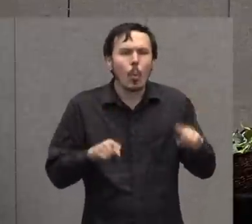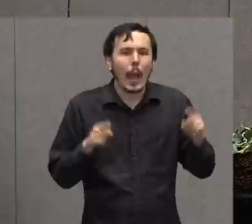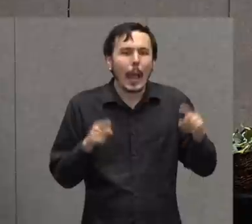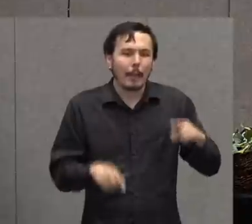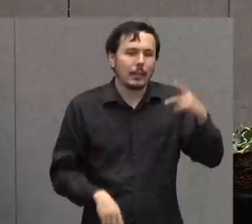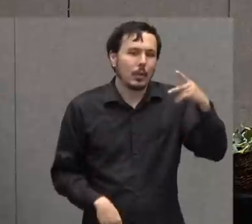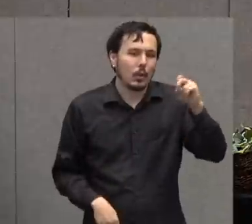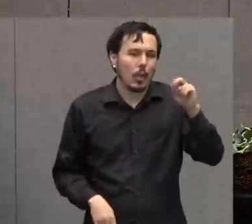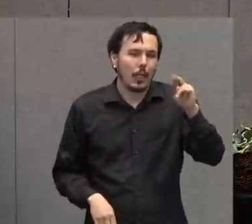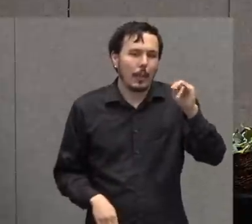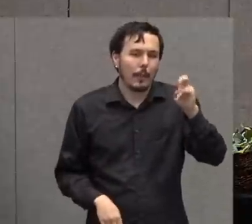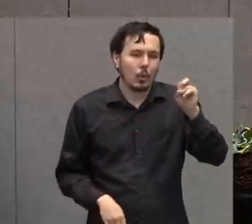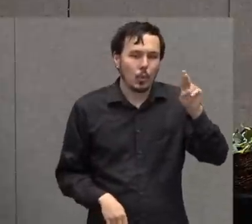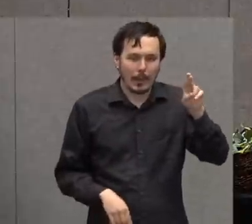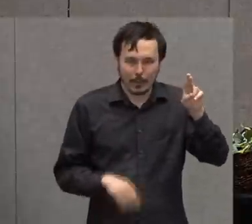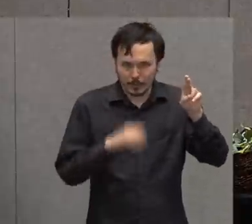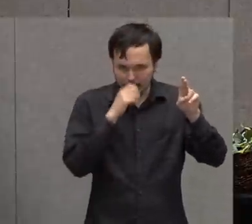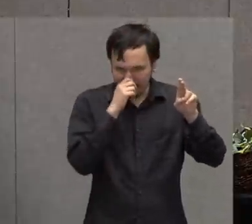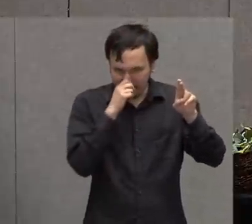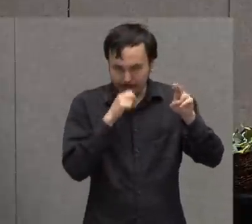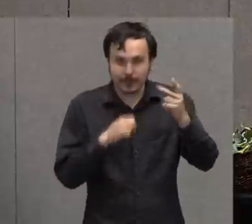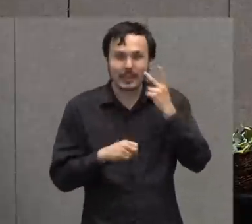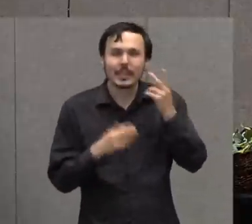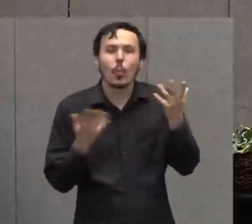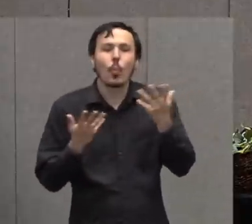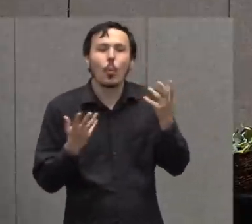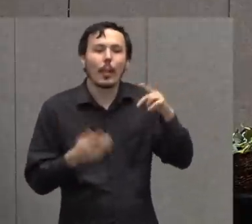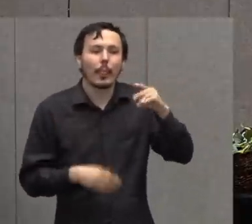when they did that? So let's see what the perimeter was up here.